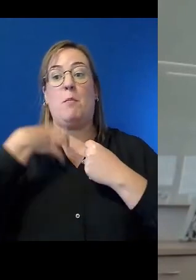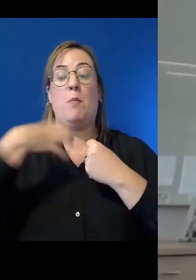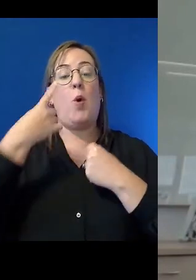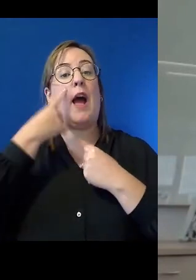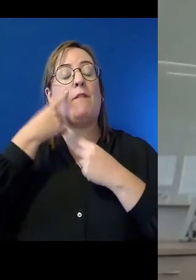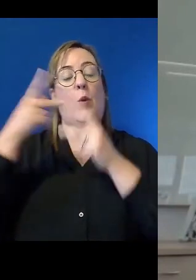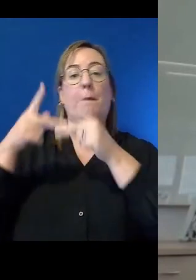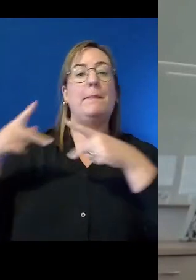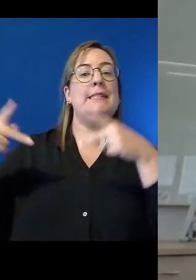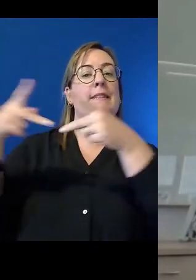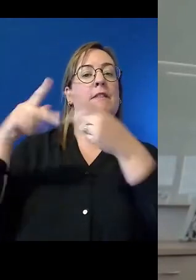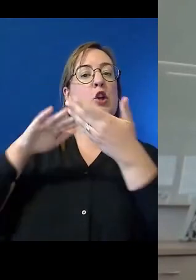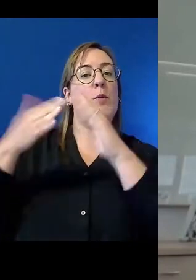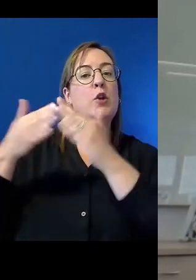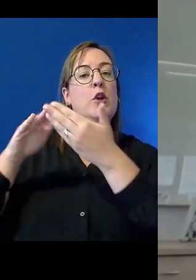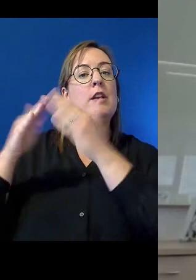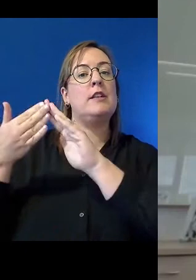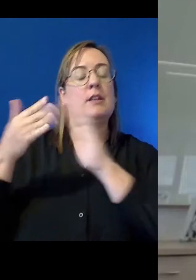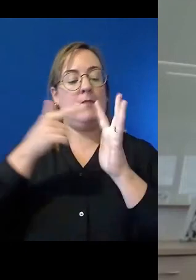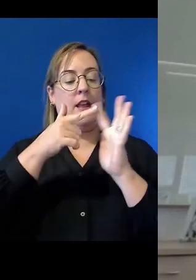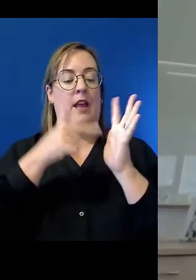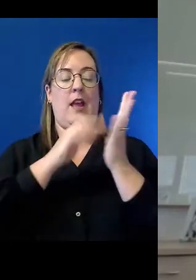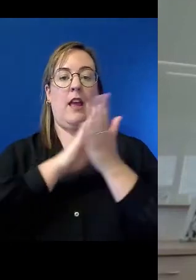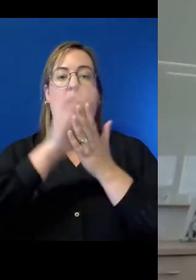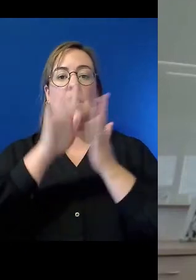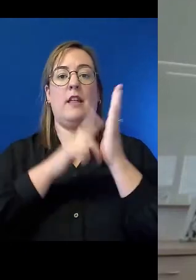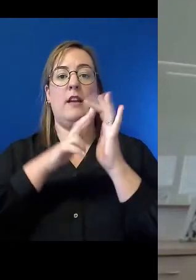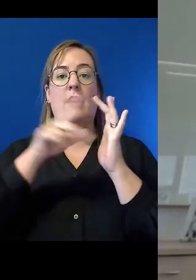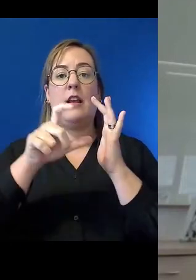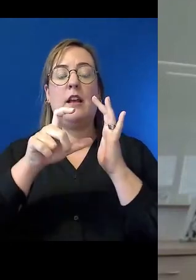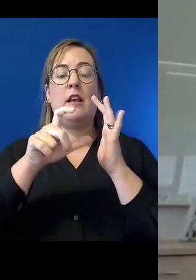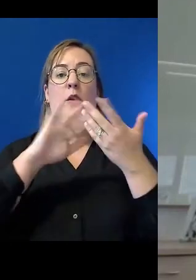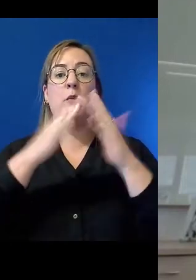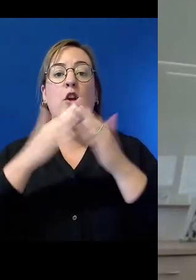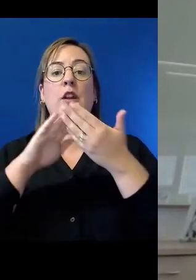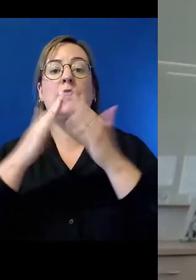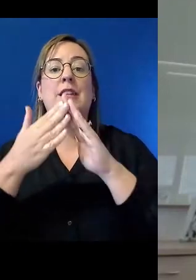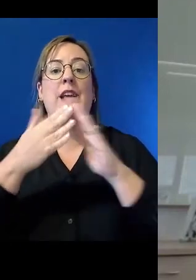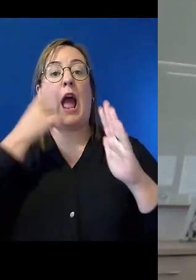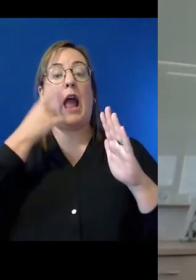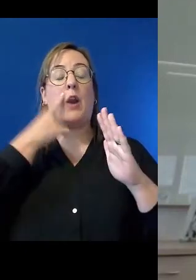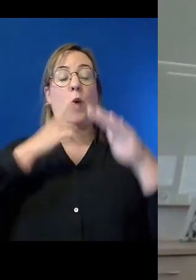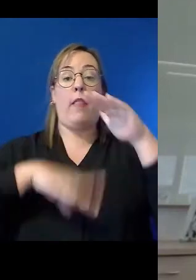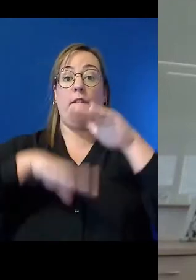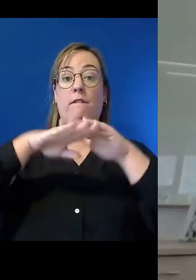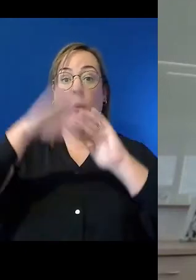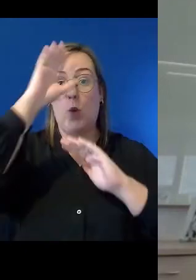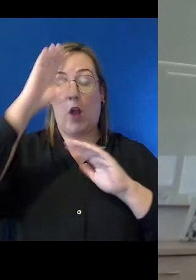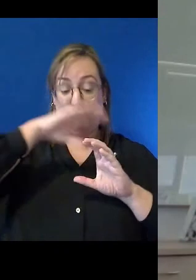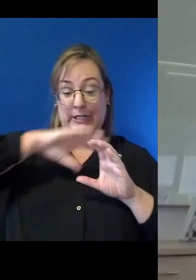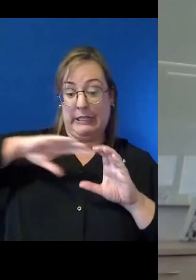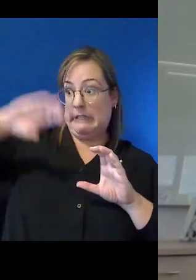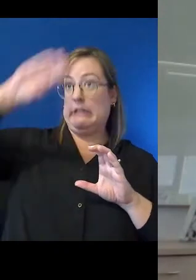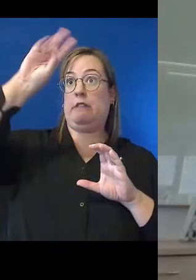ethnic communities, looking at the whole range of demographics across the country. And I guess that's where I picked up the